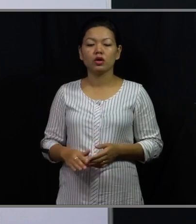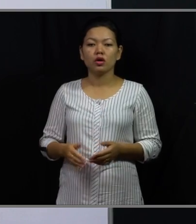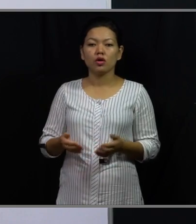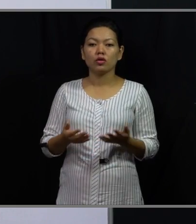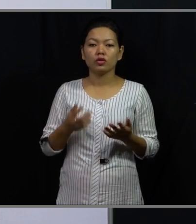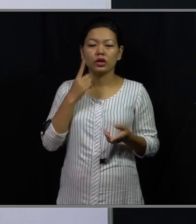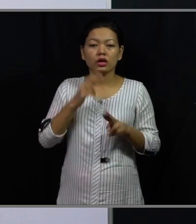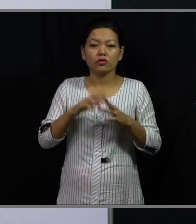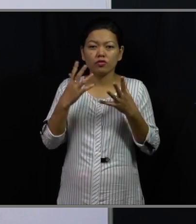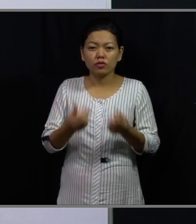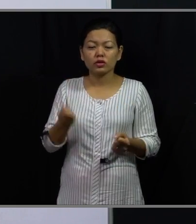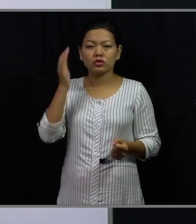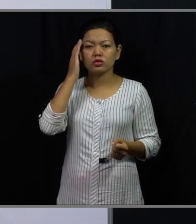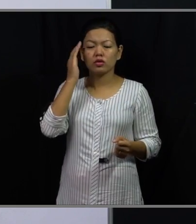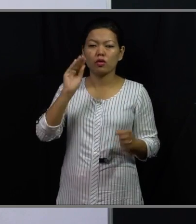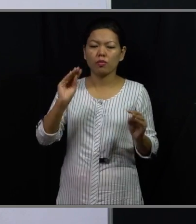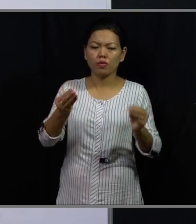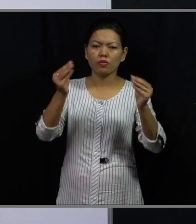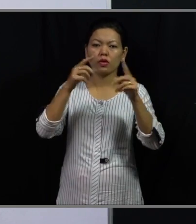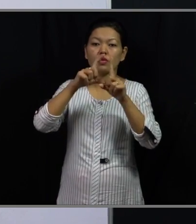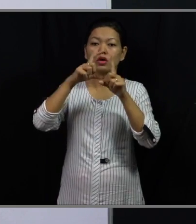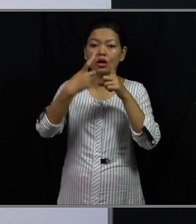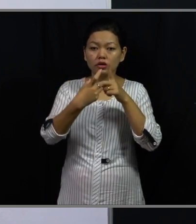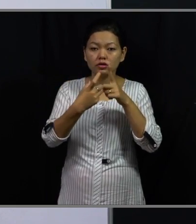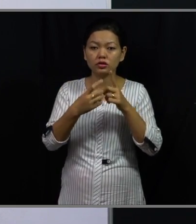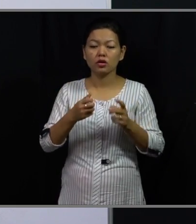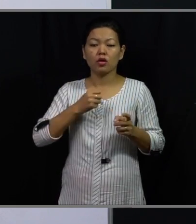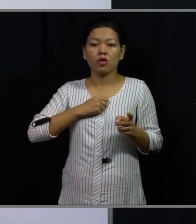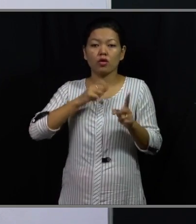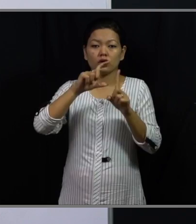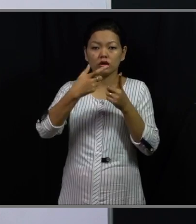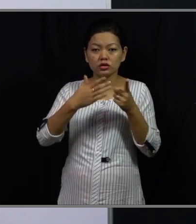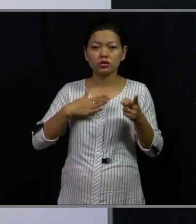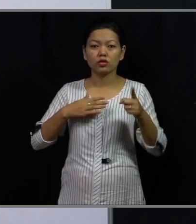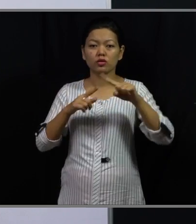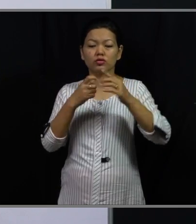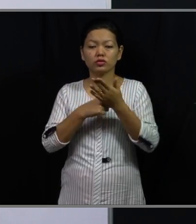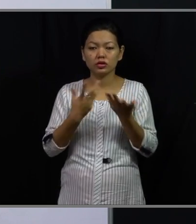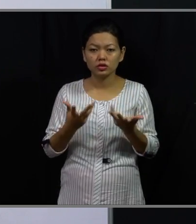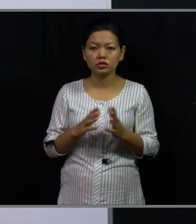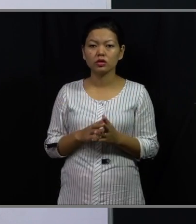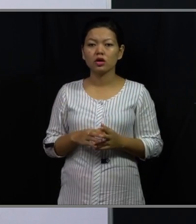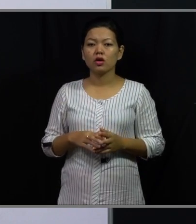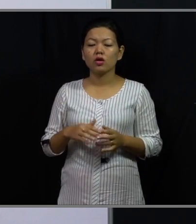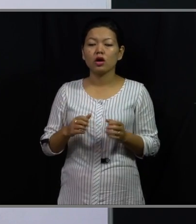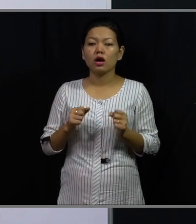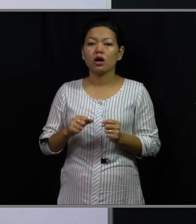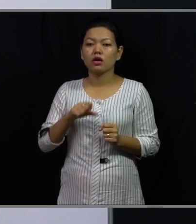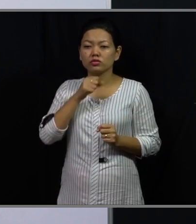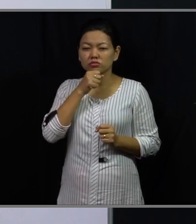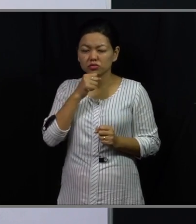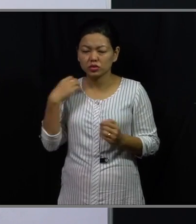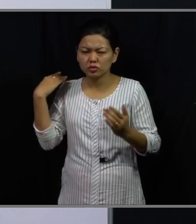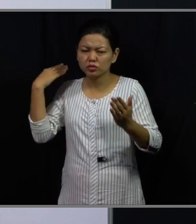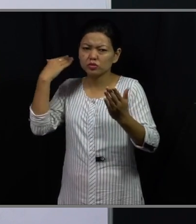want to know about the culture, okay, we have to go to the past, how this particular cultural life of the Nagas has been inherited. So we have to know